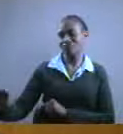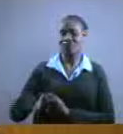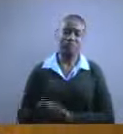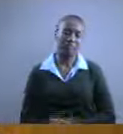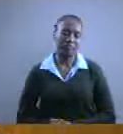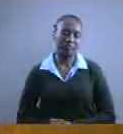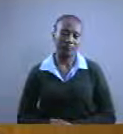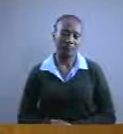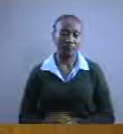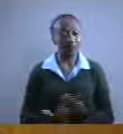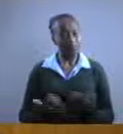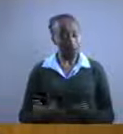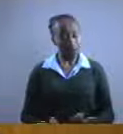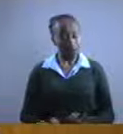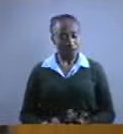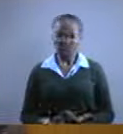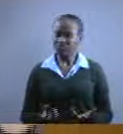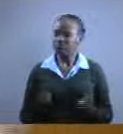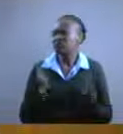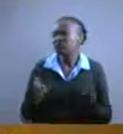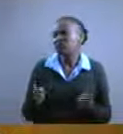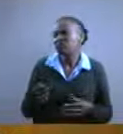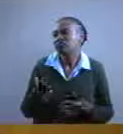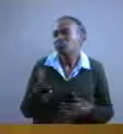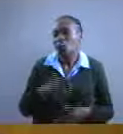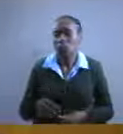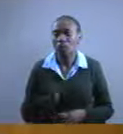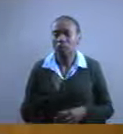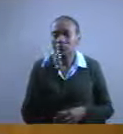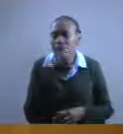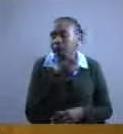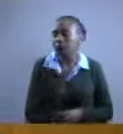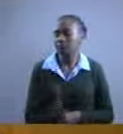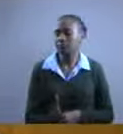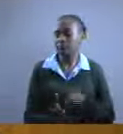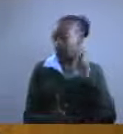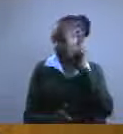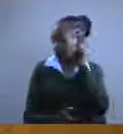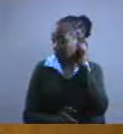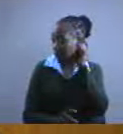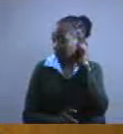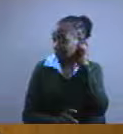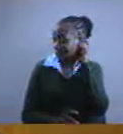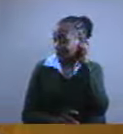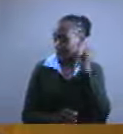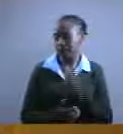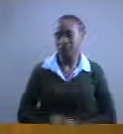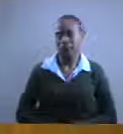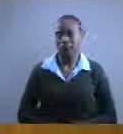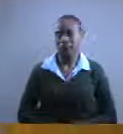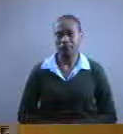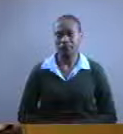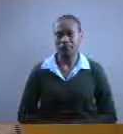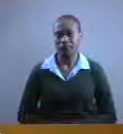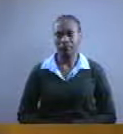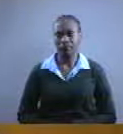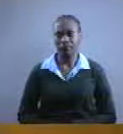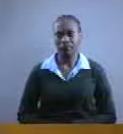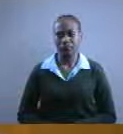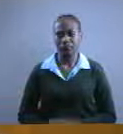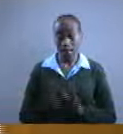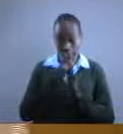Now, what I simply want to drive, honorable members, is that this is a program that is